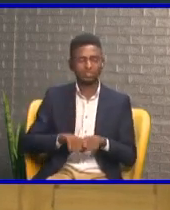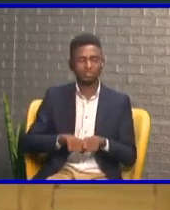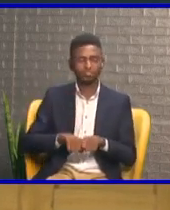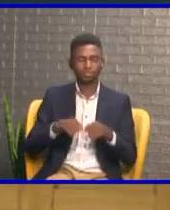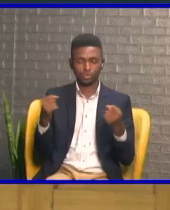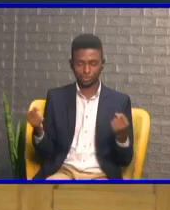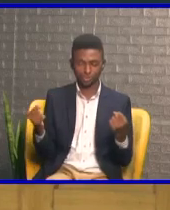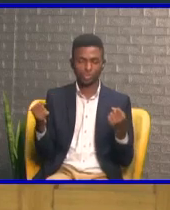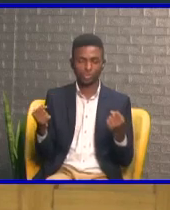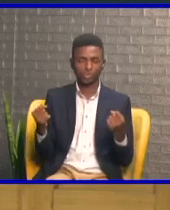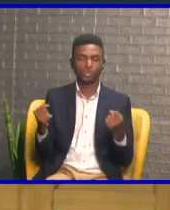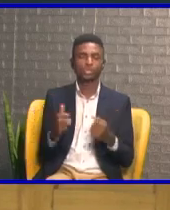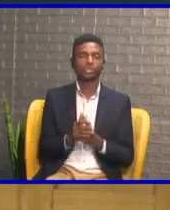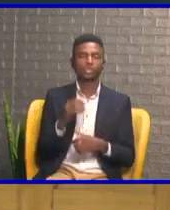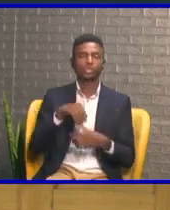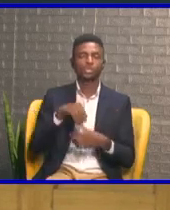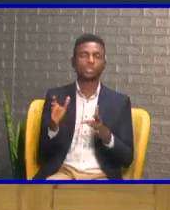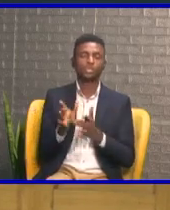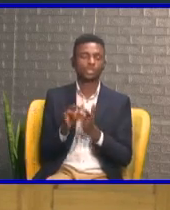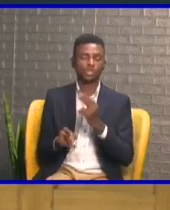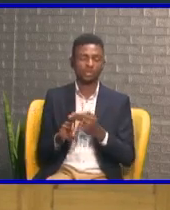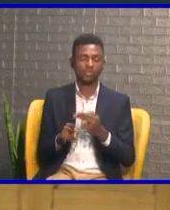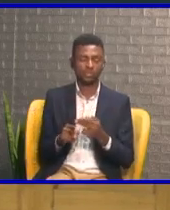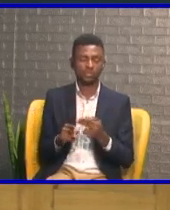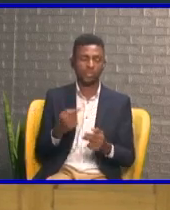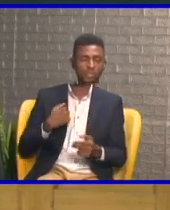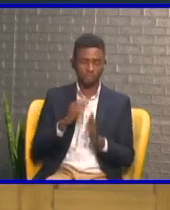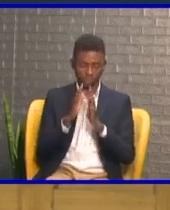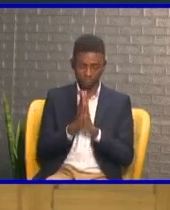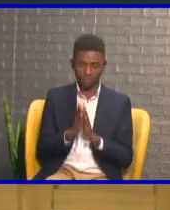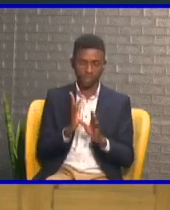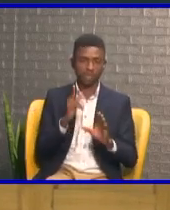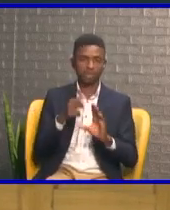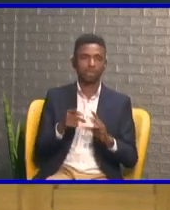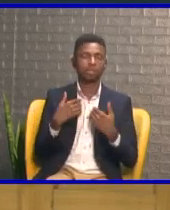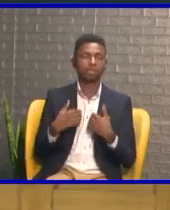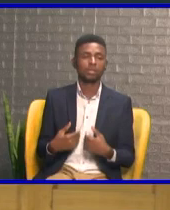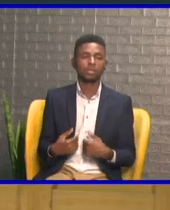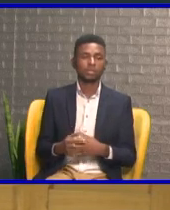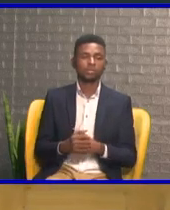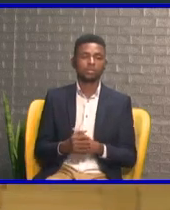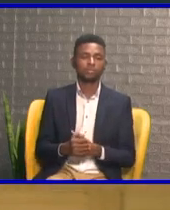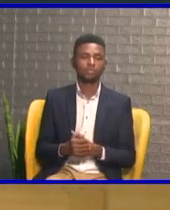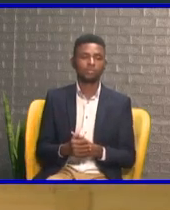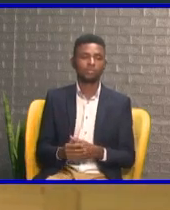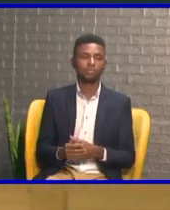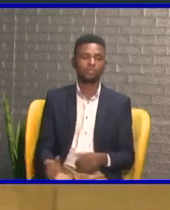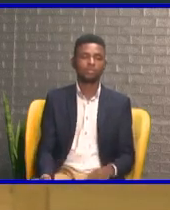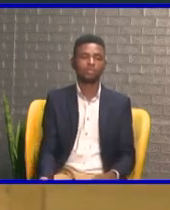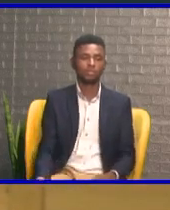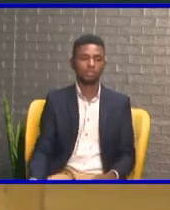mighty name of Jesus Christ. Let's partake of the body here. All right.